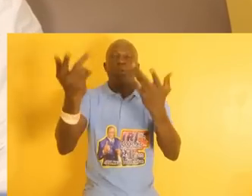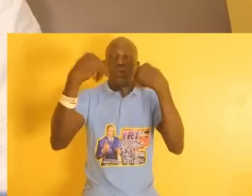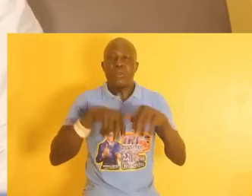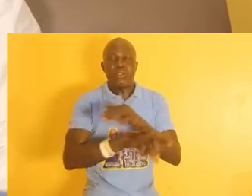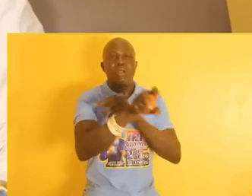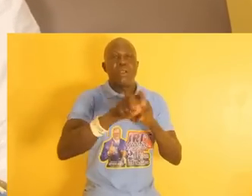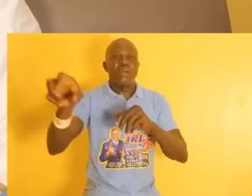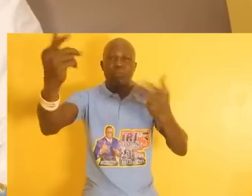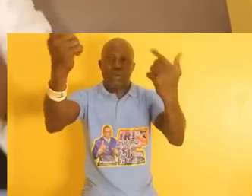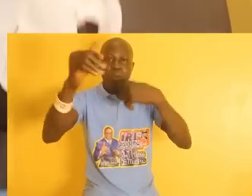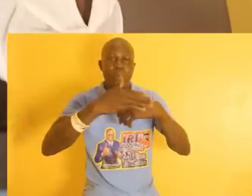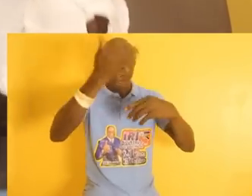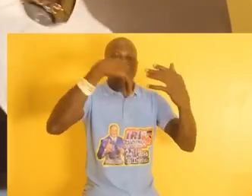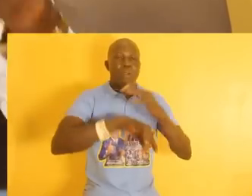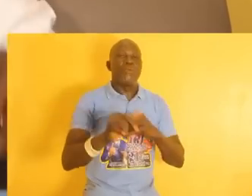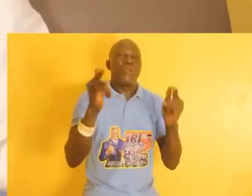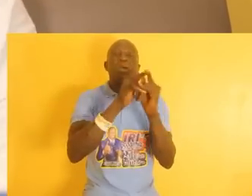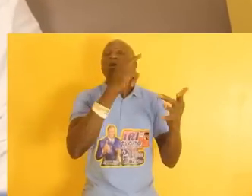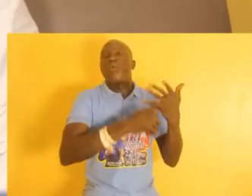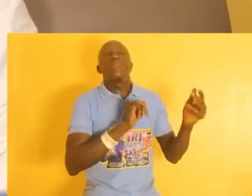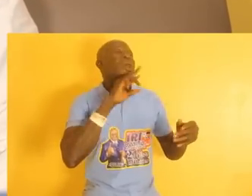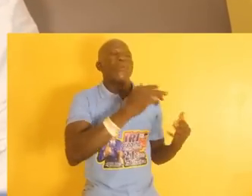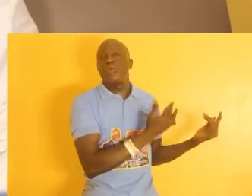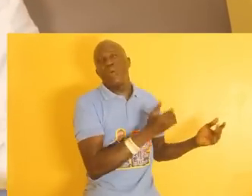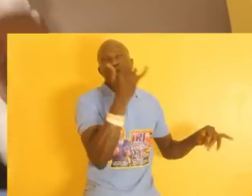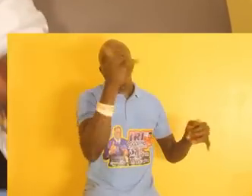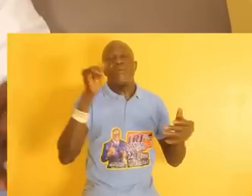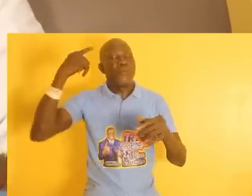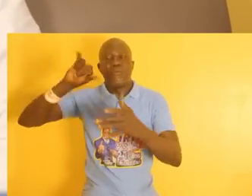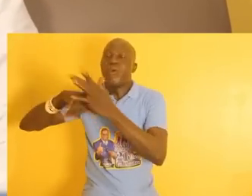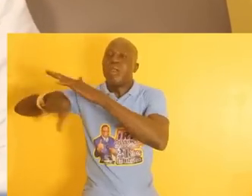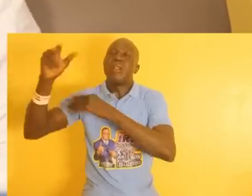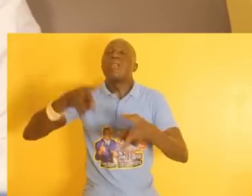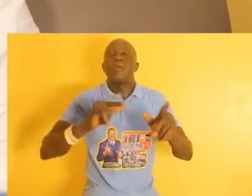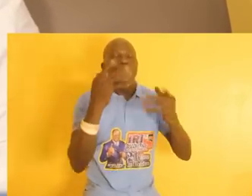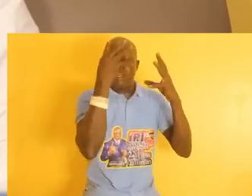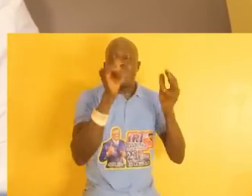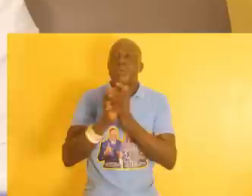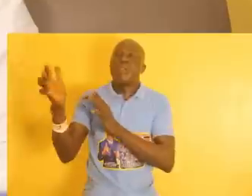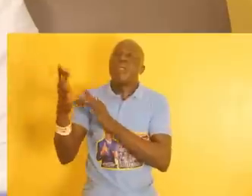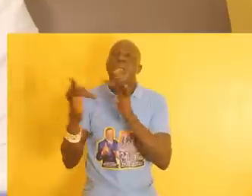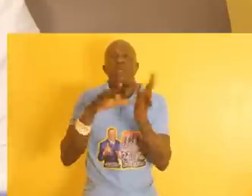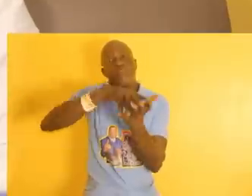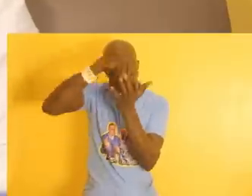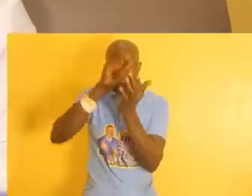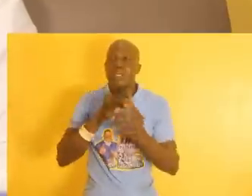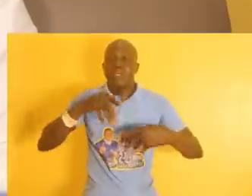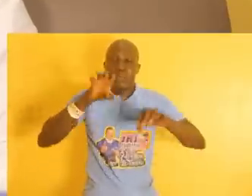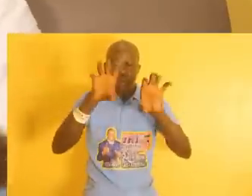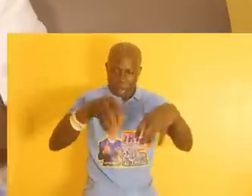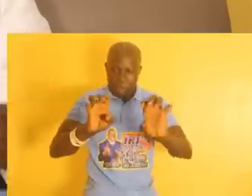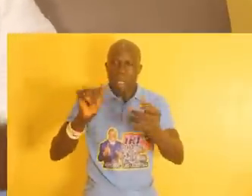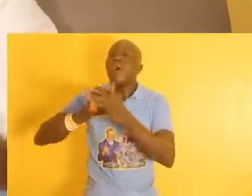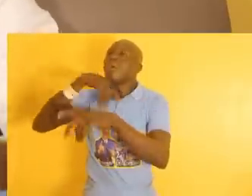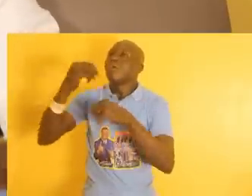Latin Oba, what's in there? Kid, one good day. What's our party? Tackle just Bible school, not a one of them. For the